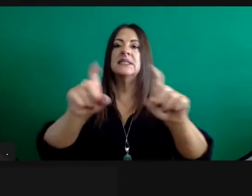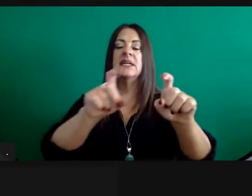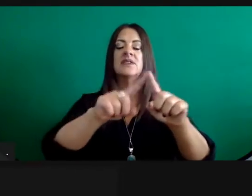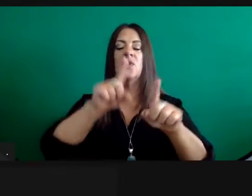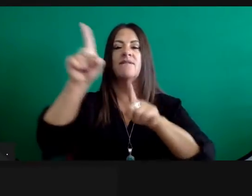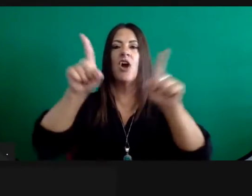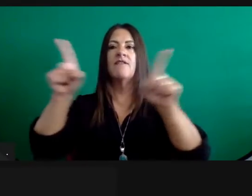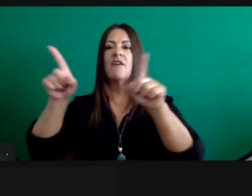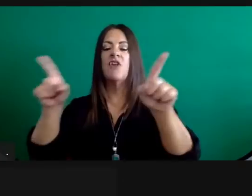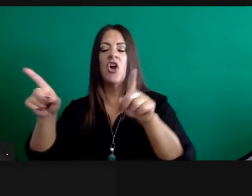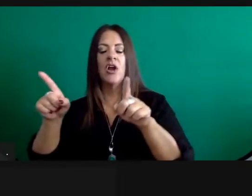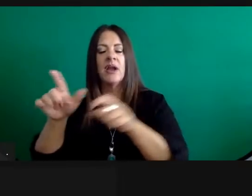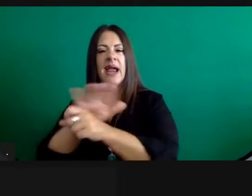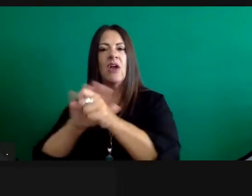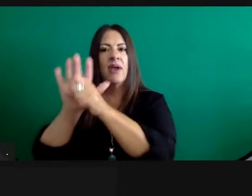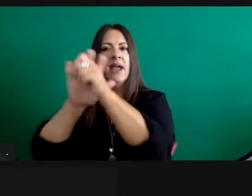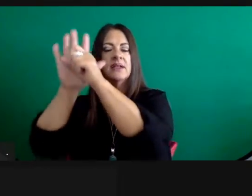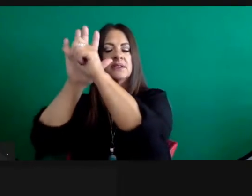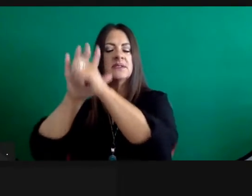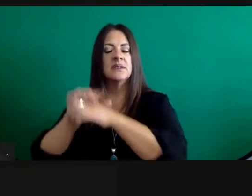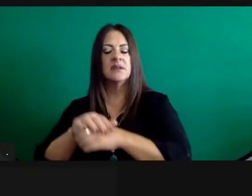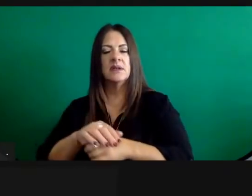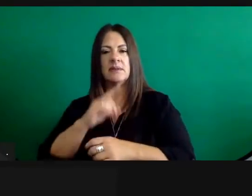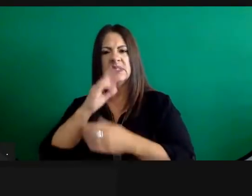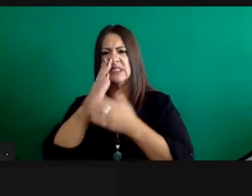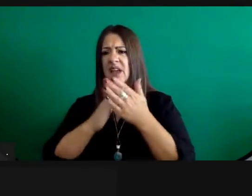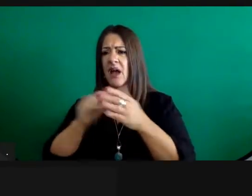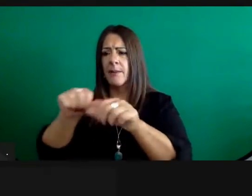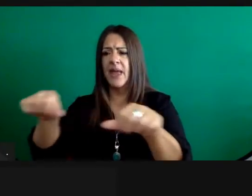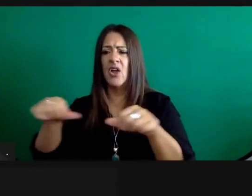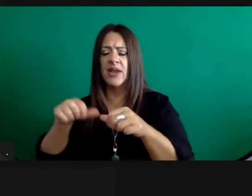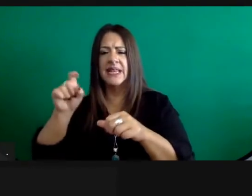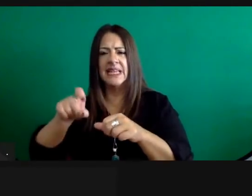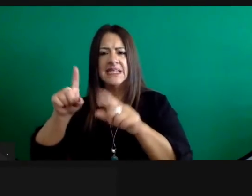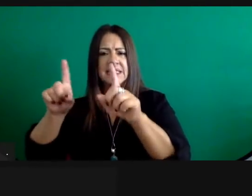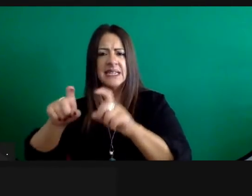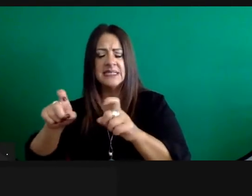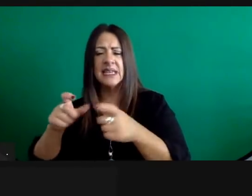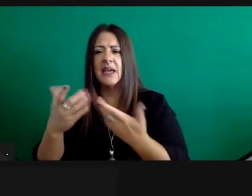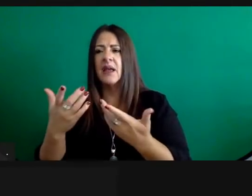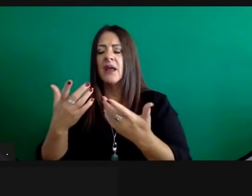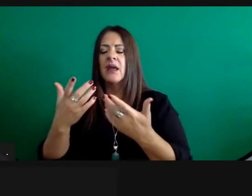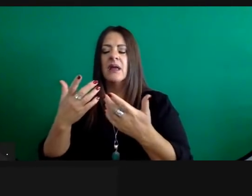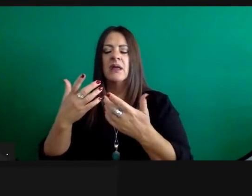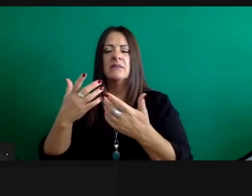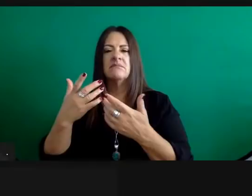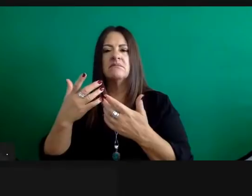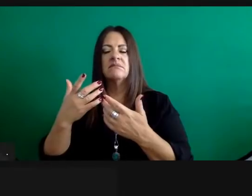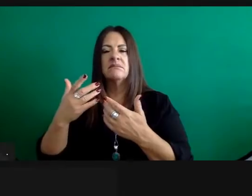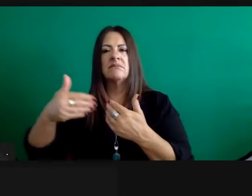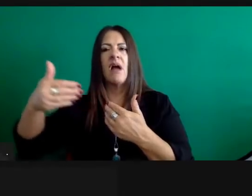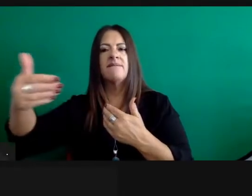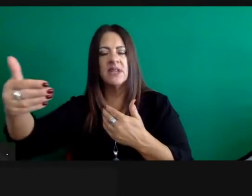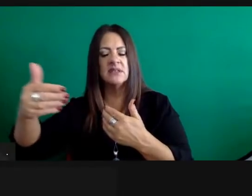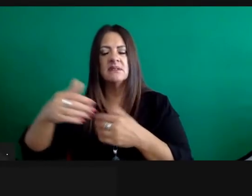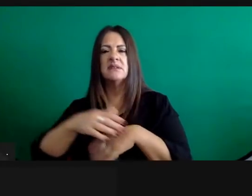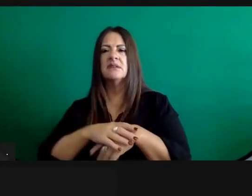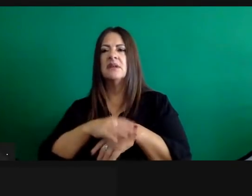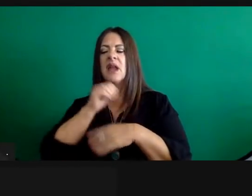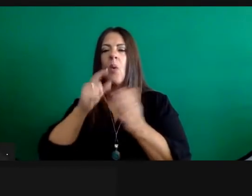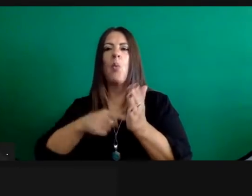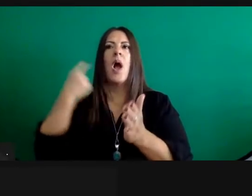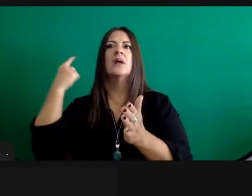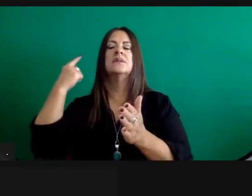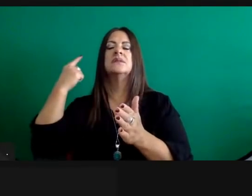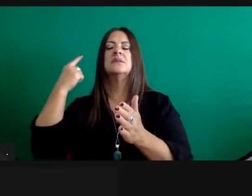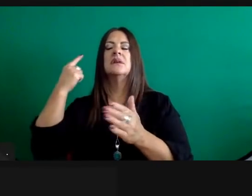to reach communities that need some testing, maybe not every day, but at least some reliable sense of testing. So all of those are our